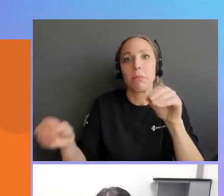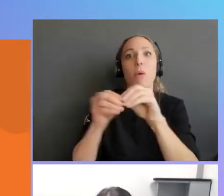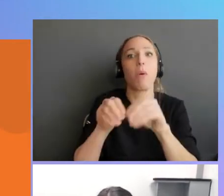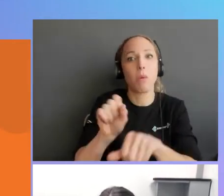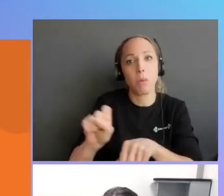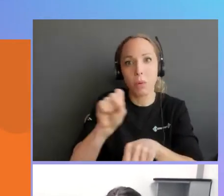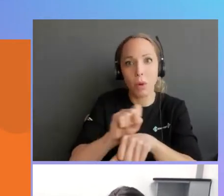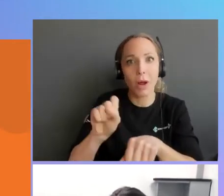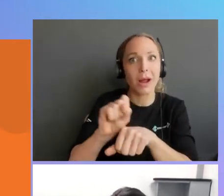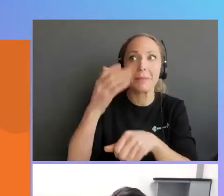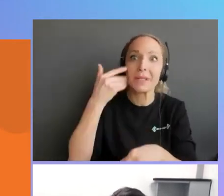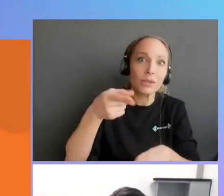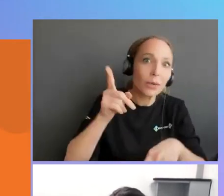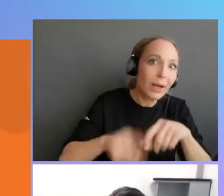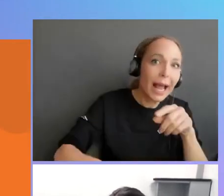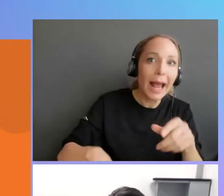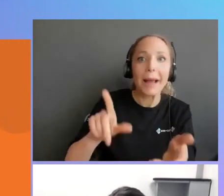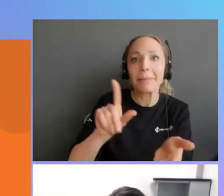work in the future.